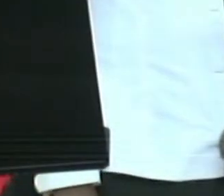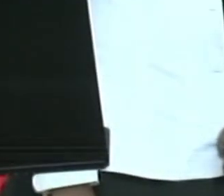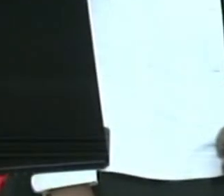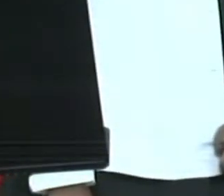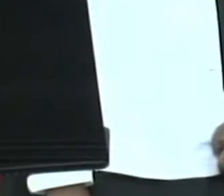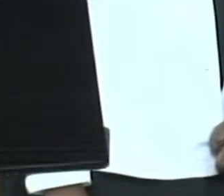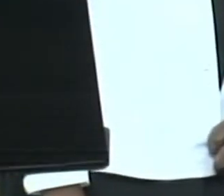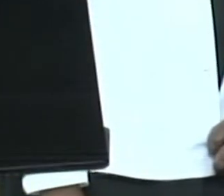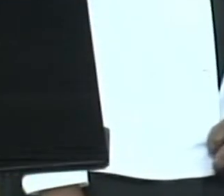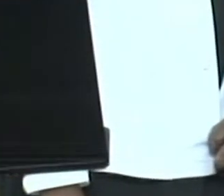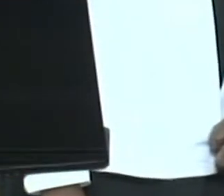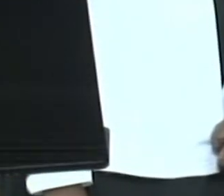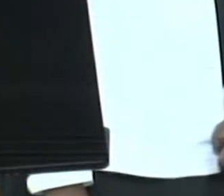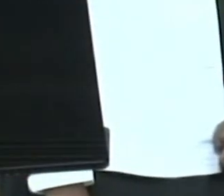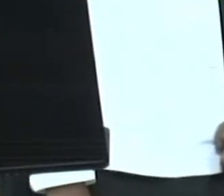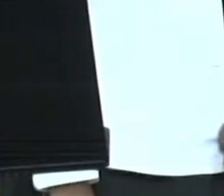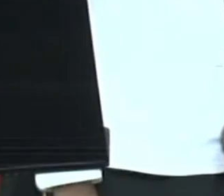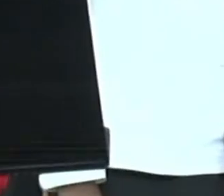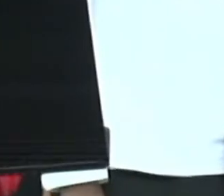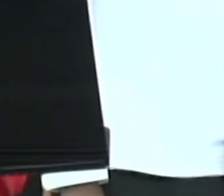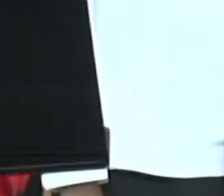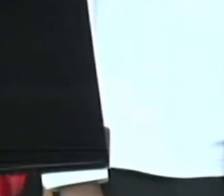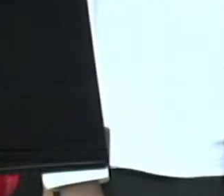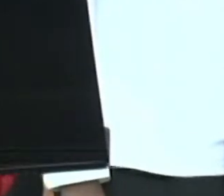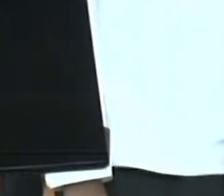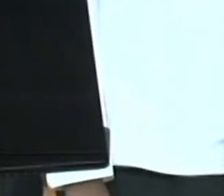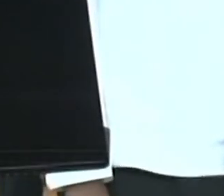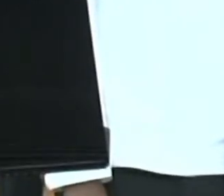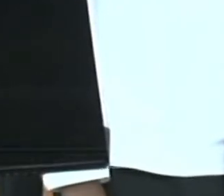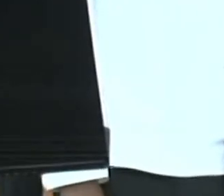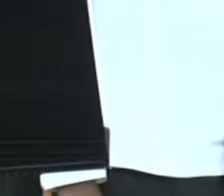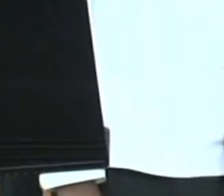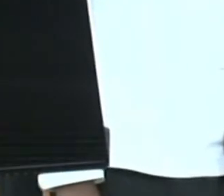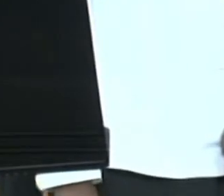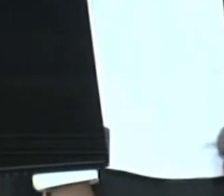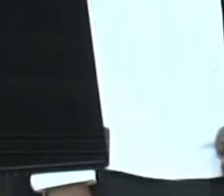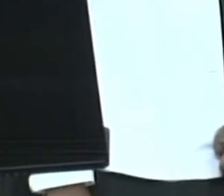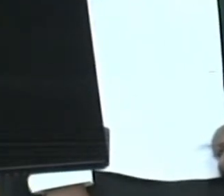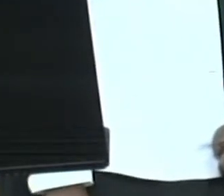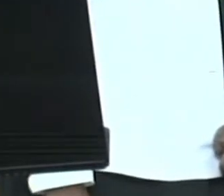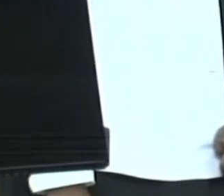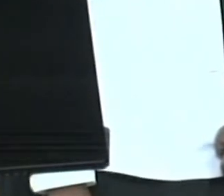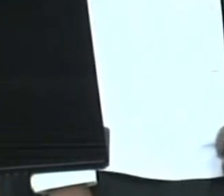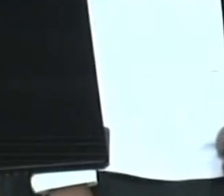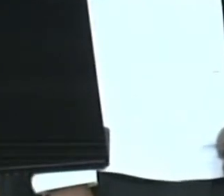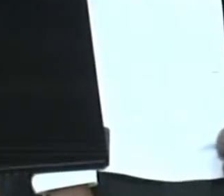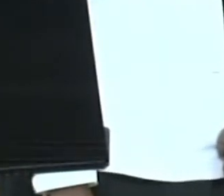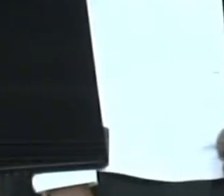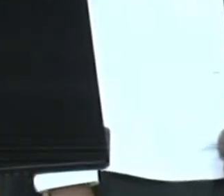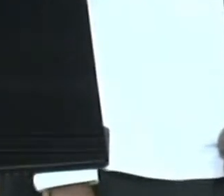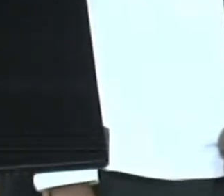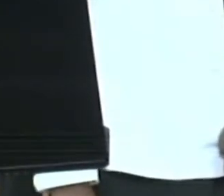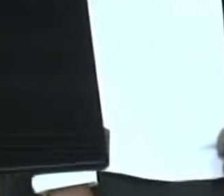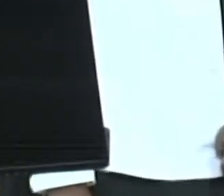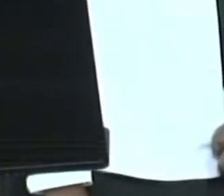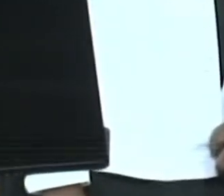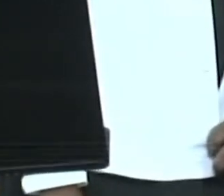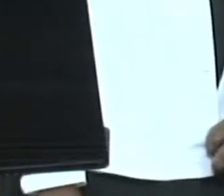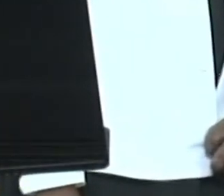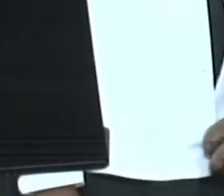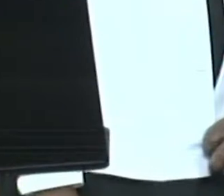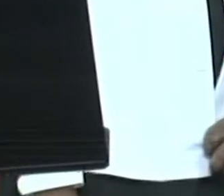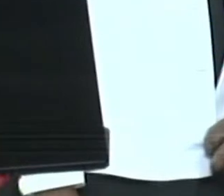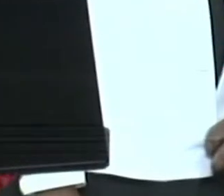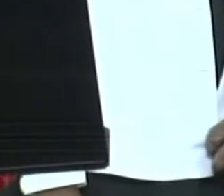Good morning. Good morning and welcome. Welcome to this morning service, our family